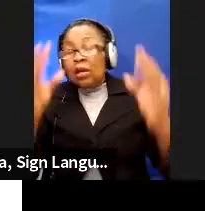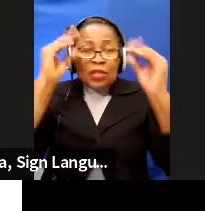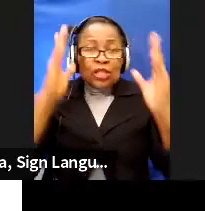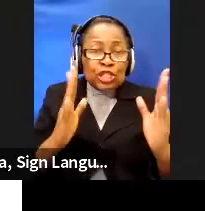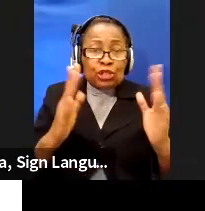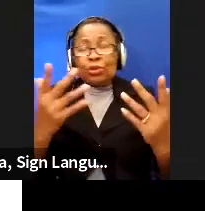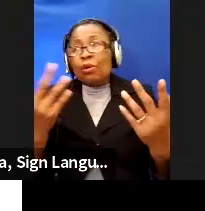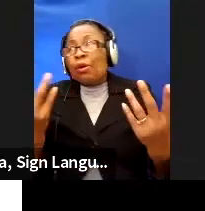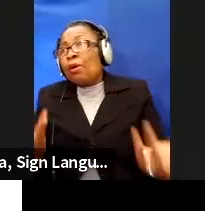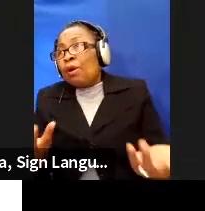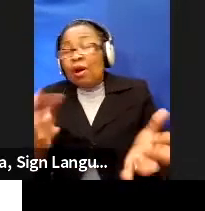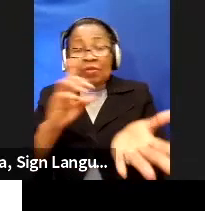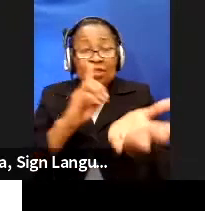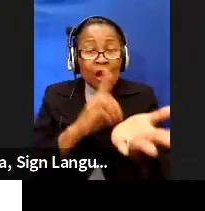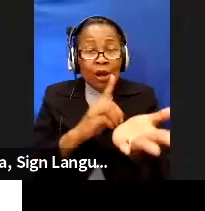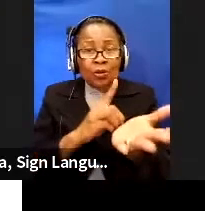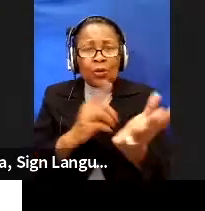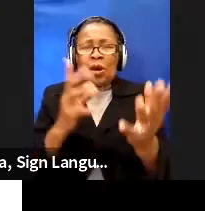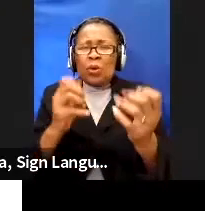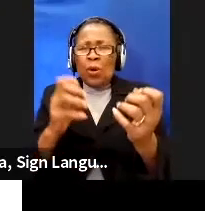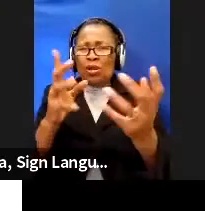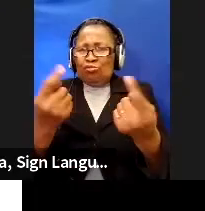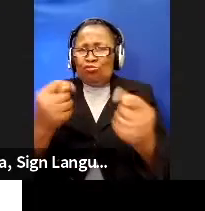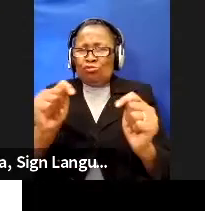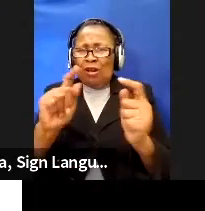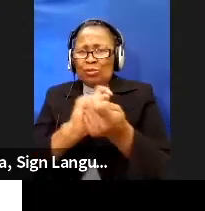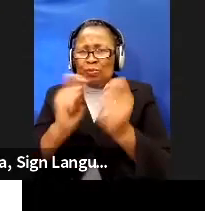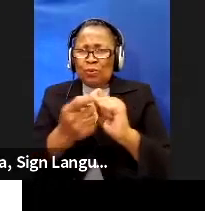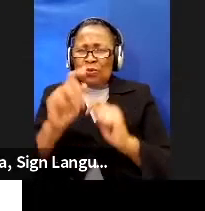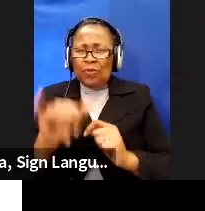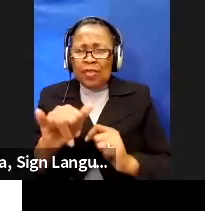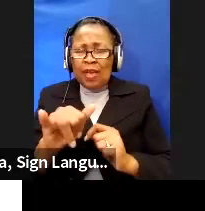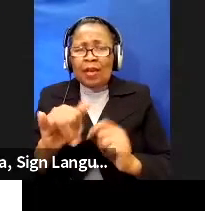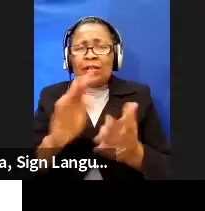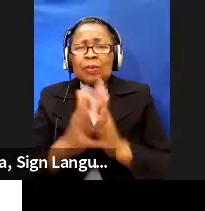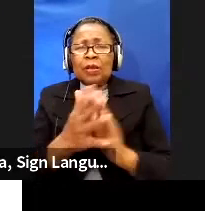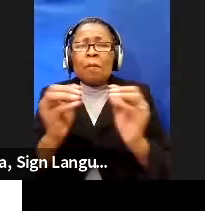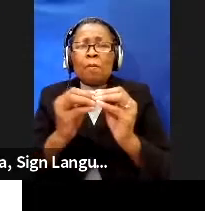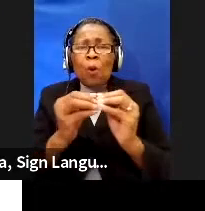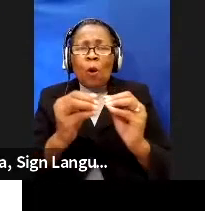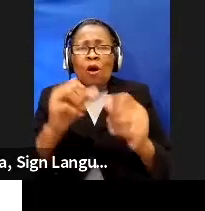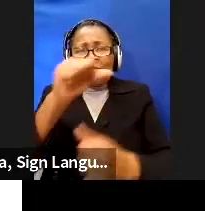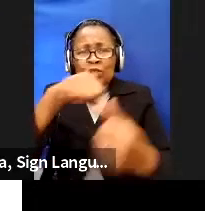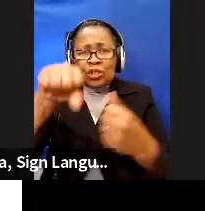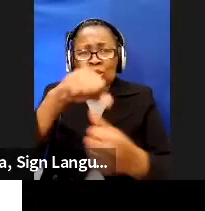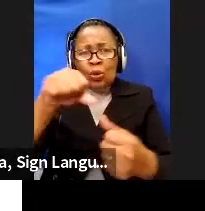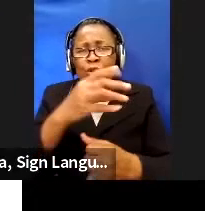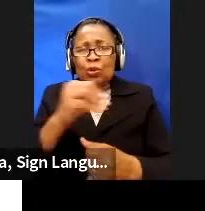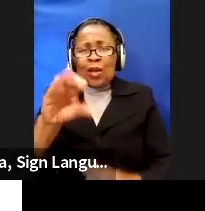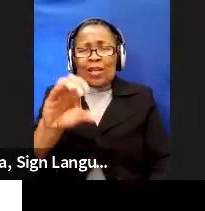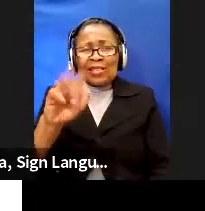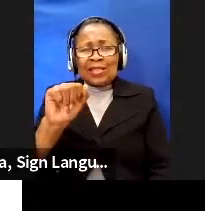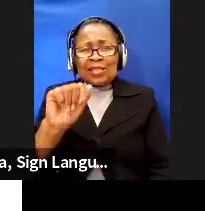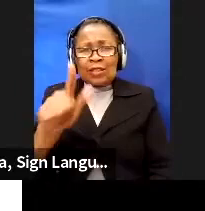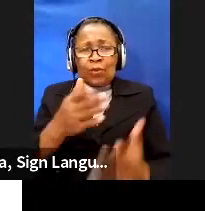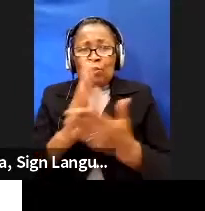try to move the way that we think about disability and disability rights over here to the social and civil rights model, where we say instead of there's being